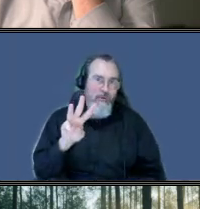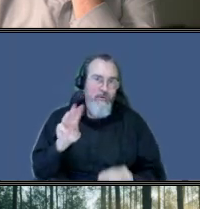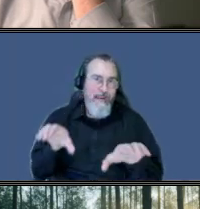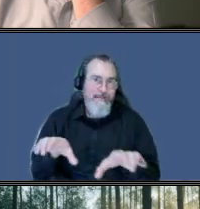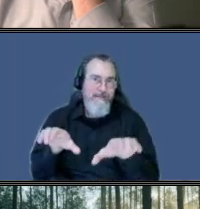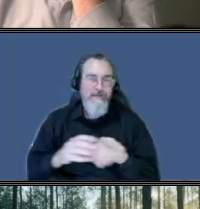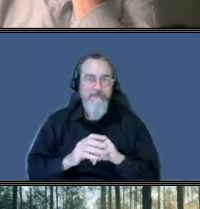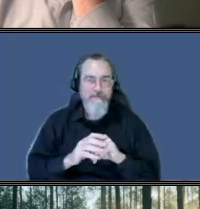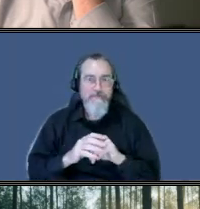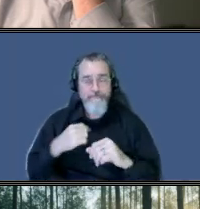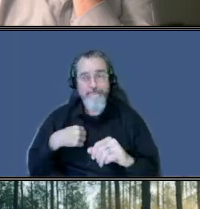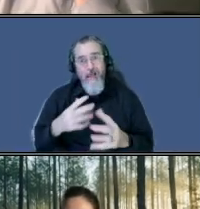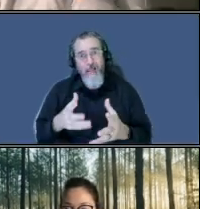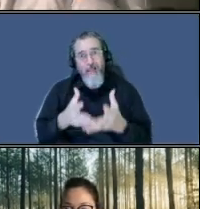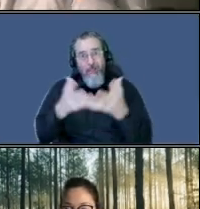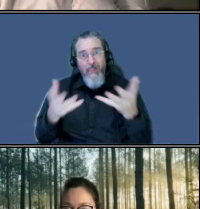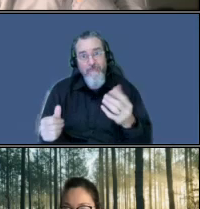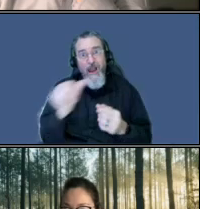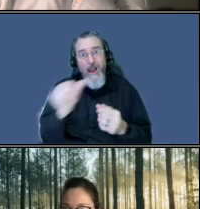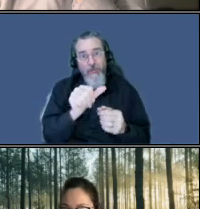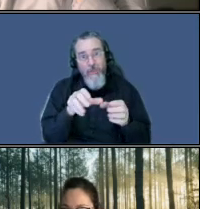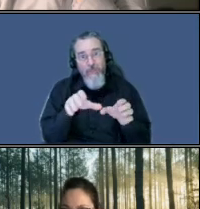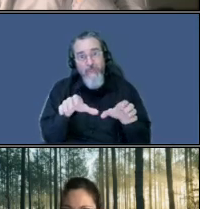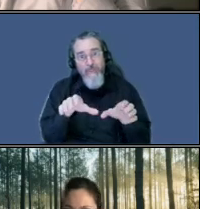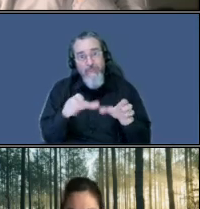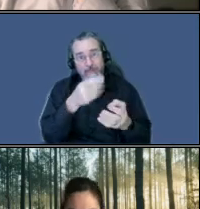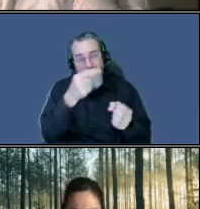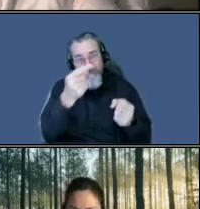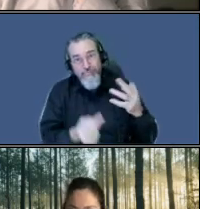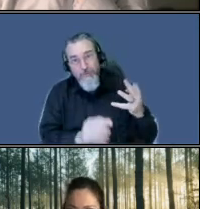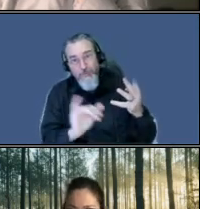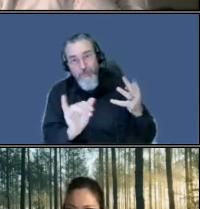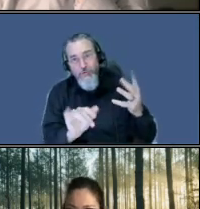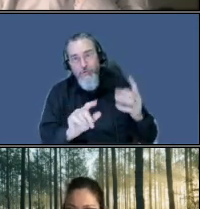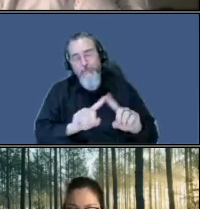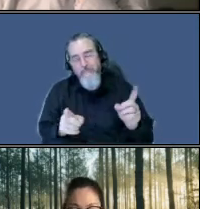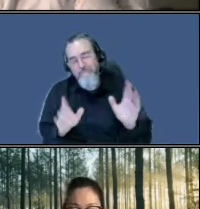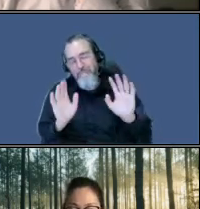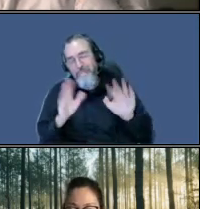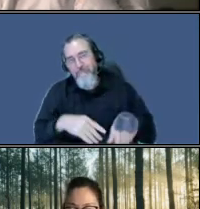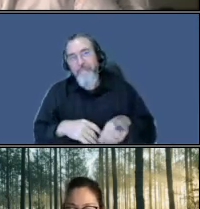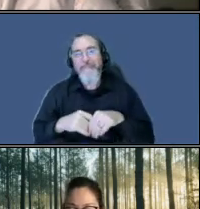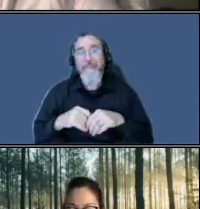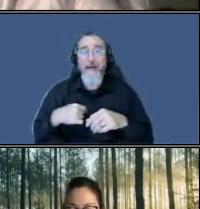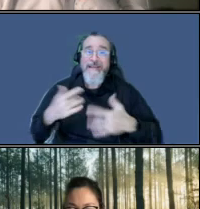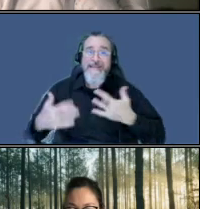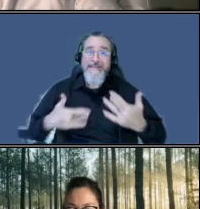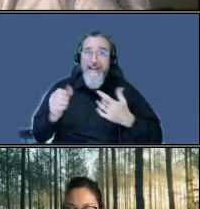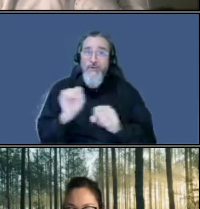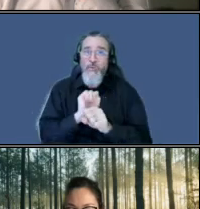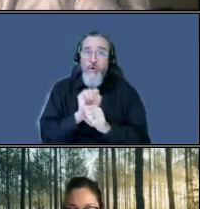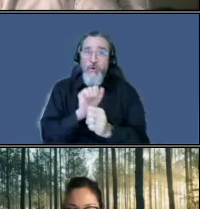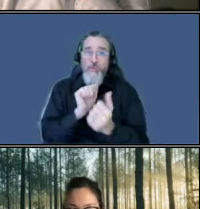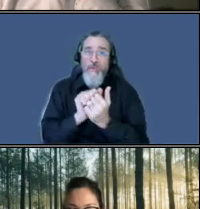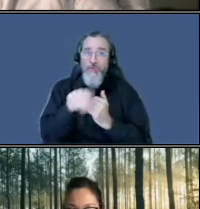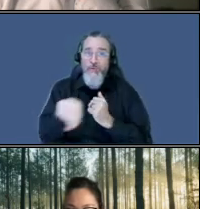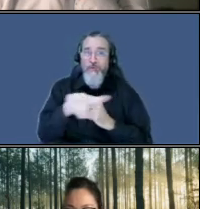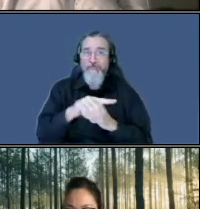lot of other things, but I won't bore you with those. So excited to work with you all.